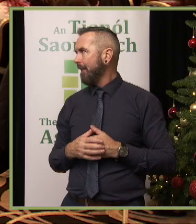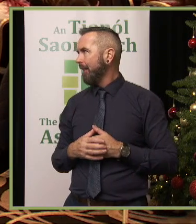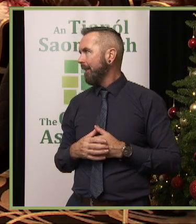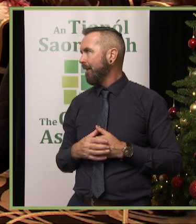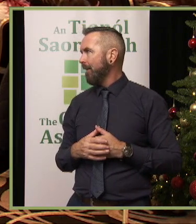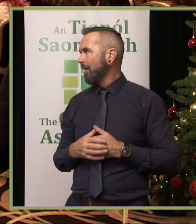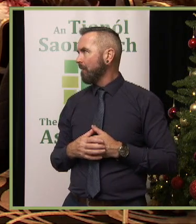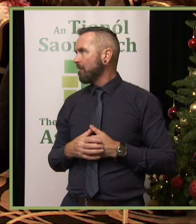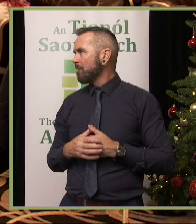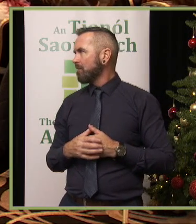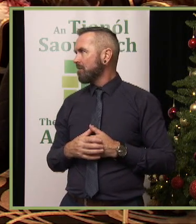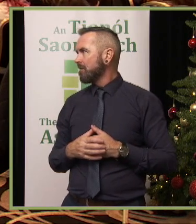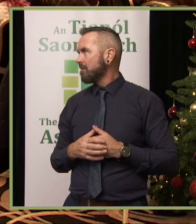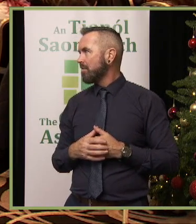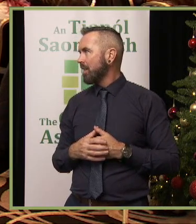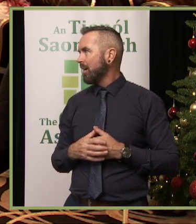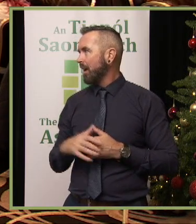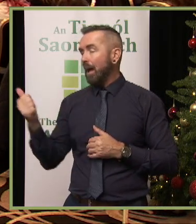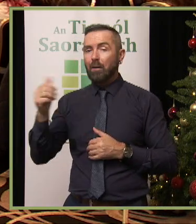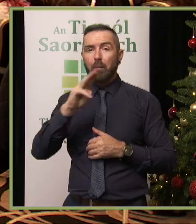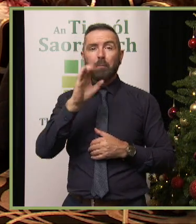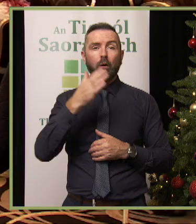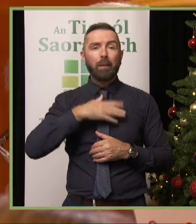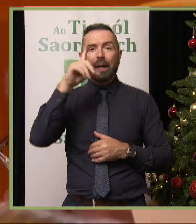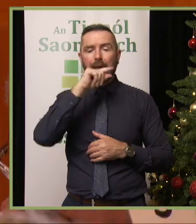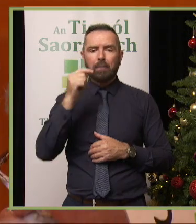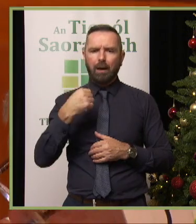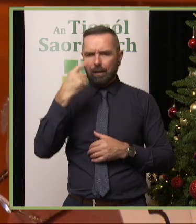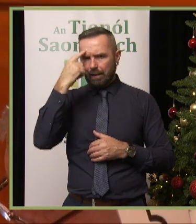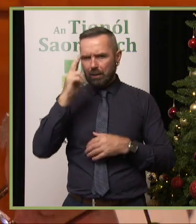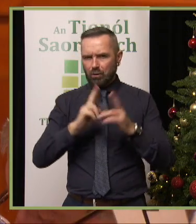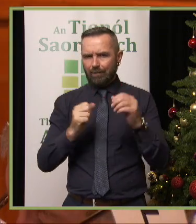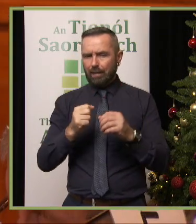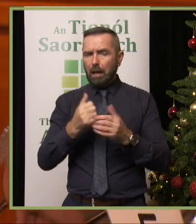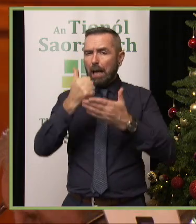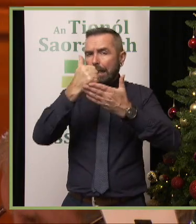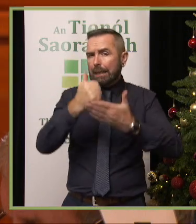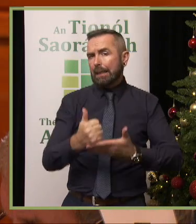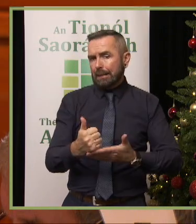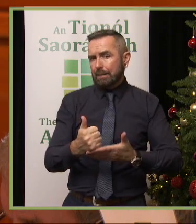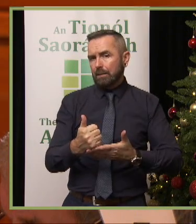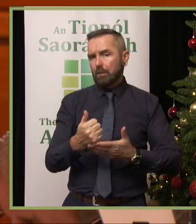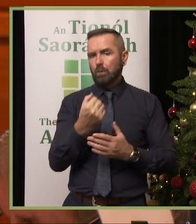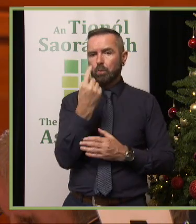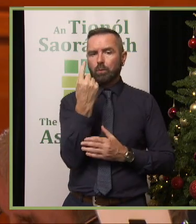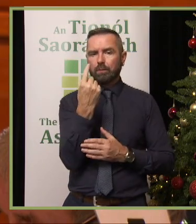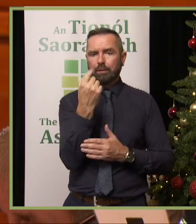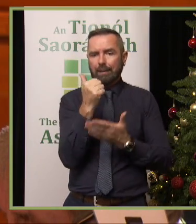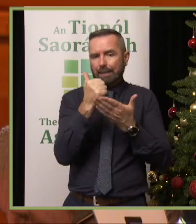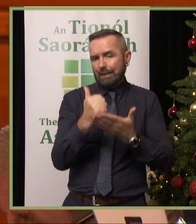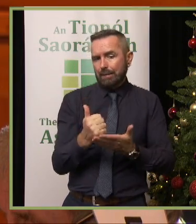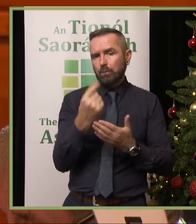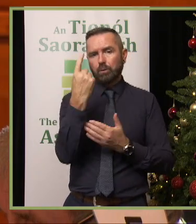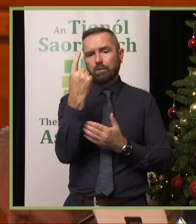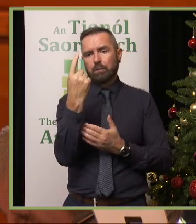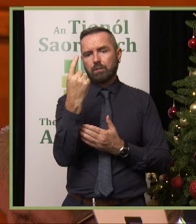Hello, Paul's my name. I just think at least 1 should be put in. Each local authority should have at